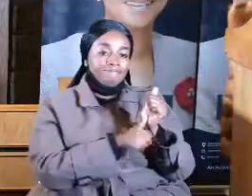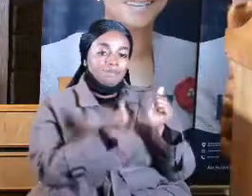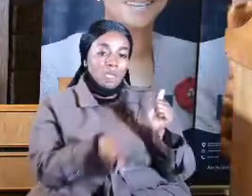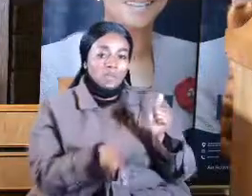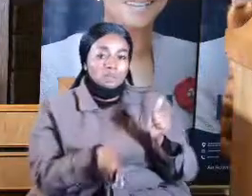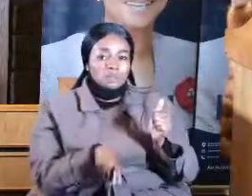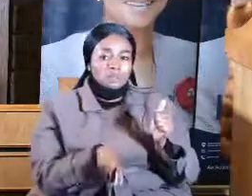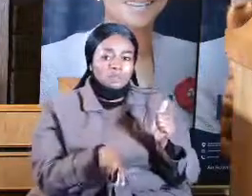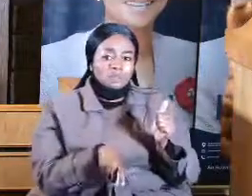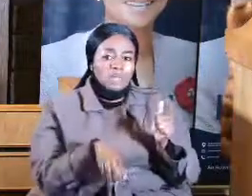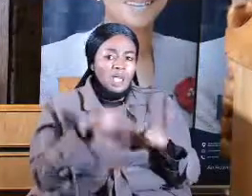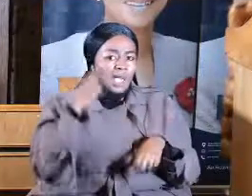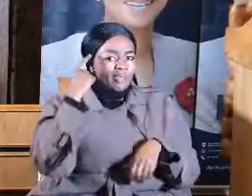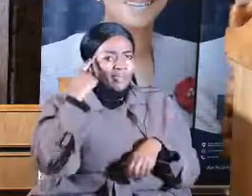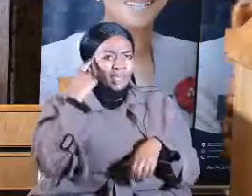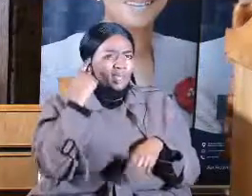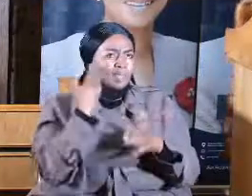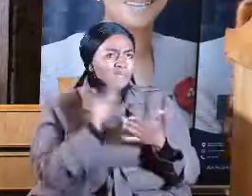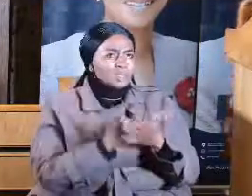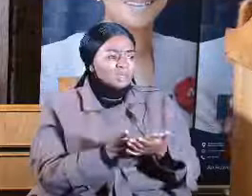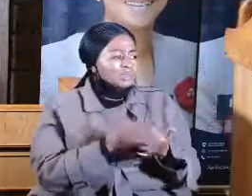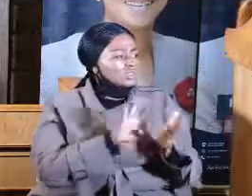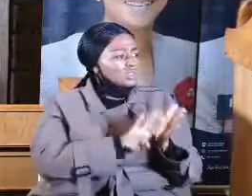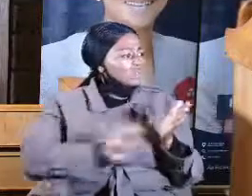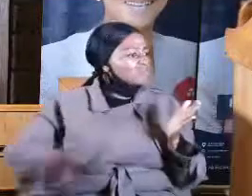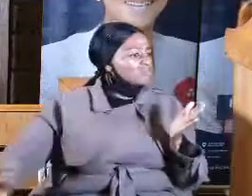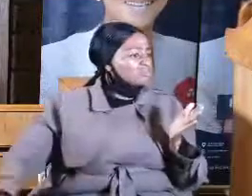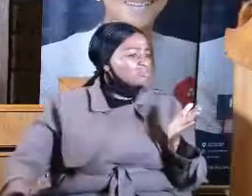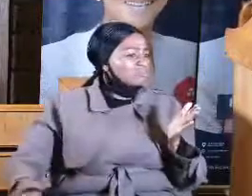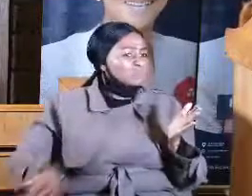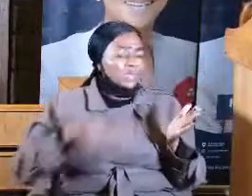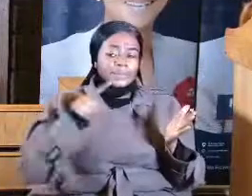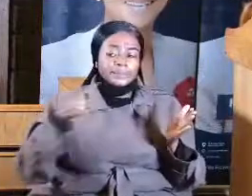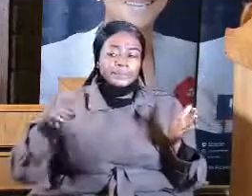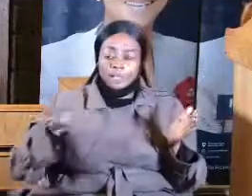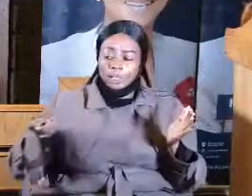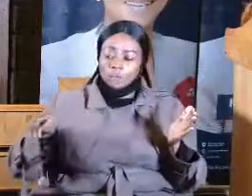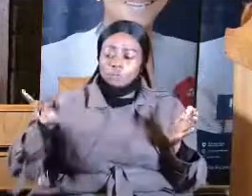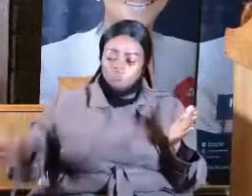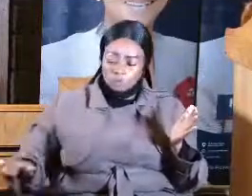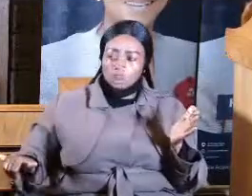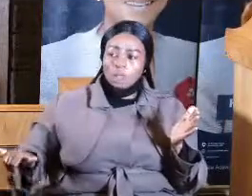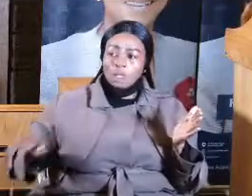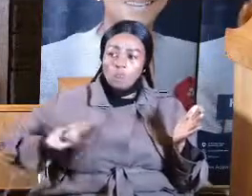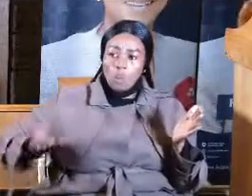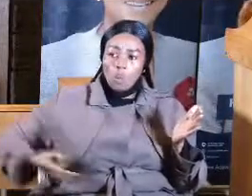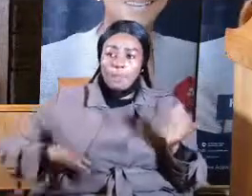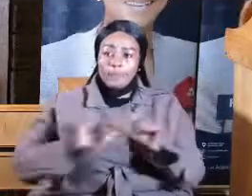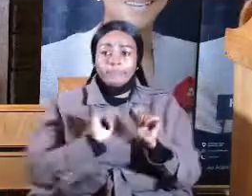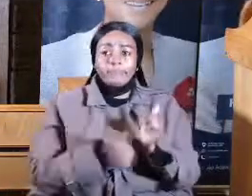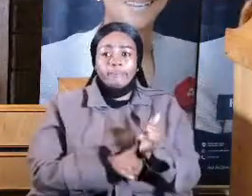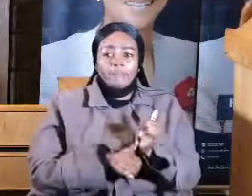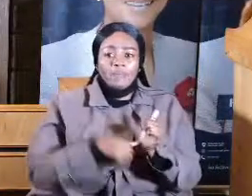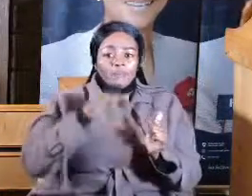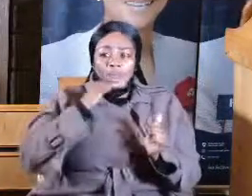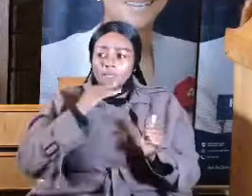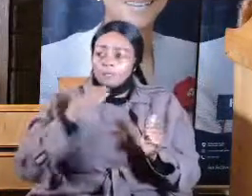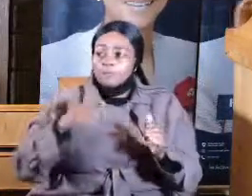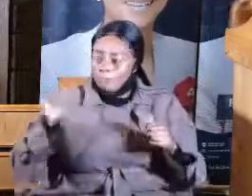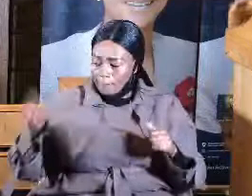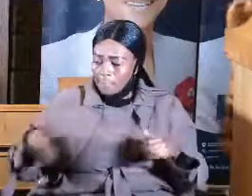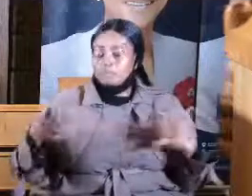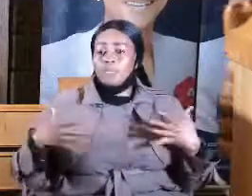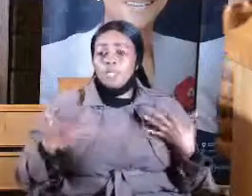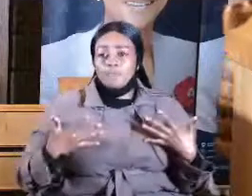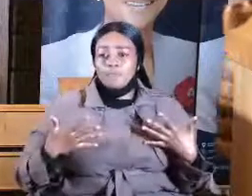being created just to shut us up and say, you are there, you are there. What else do you want? What